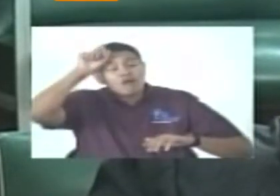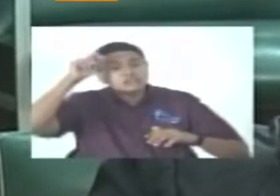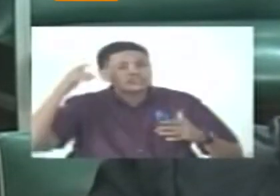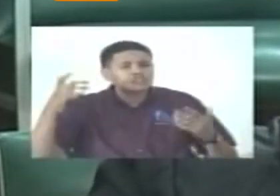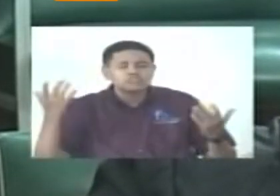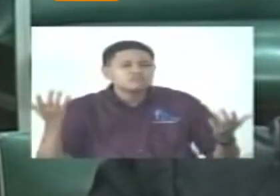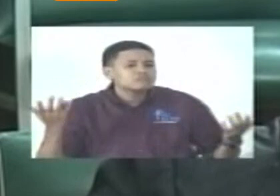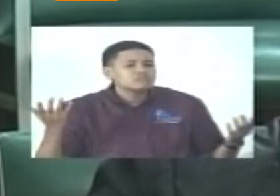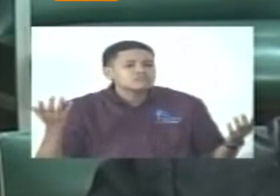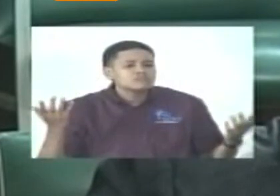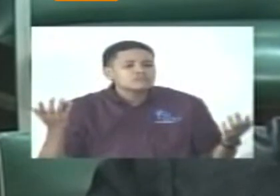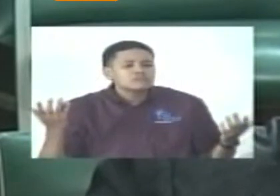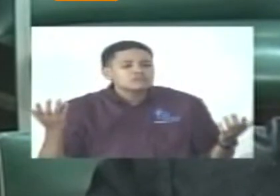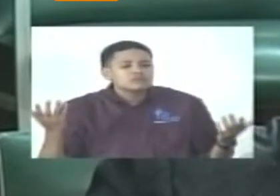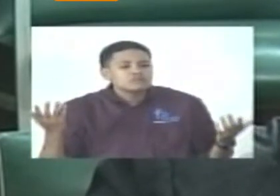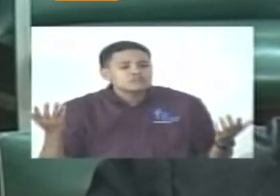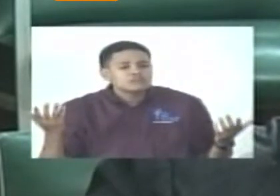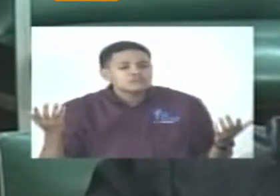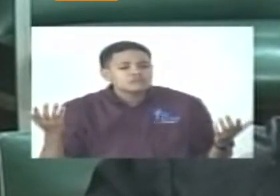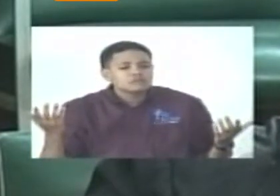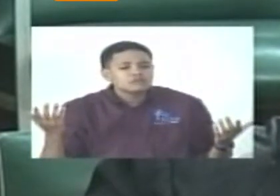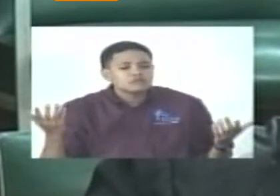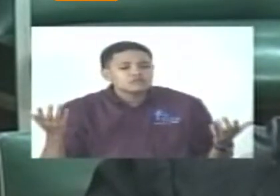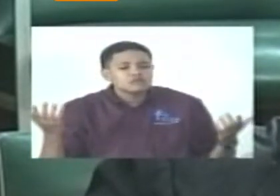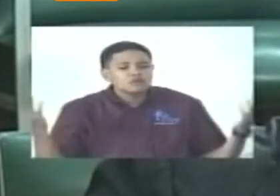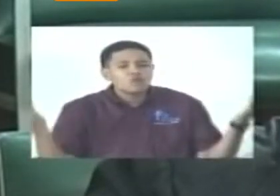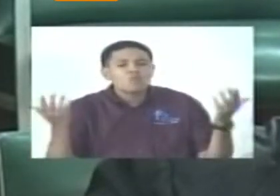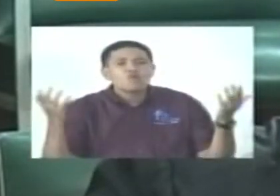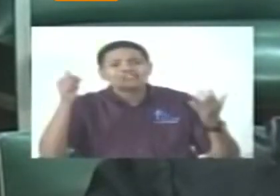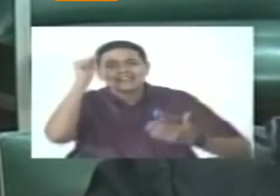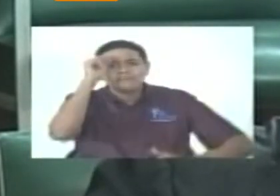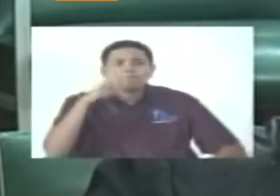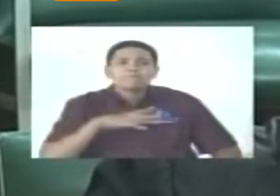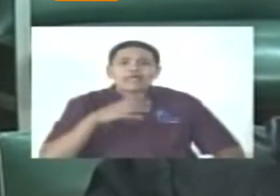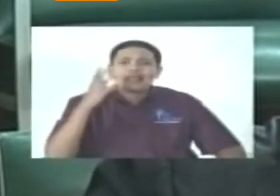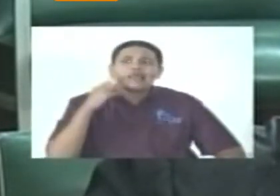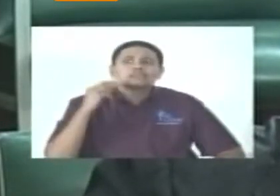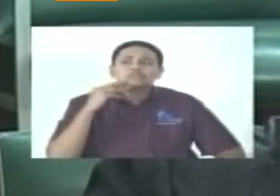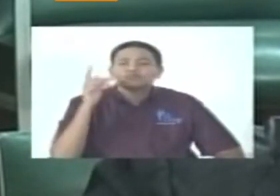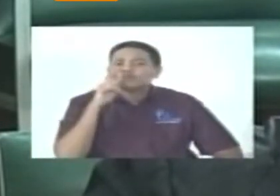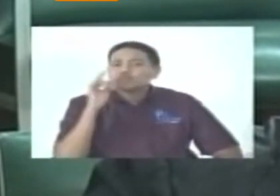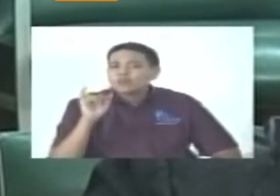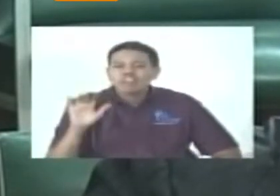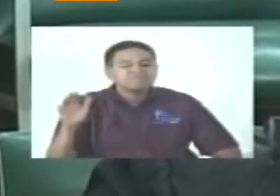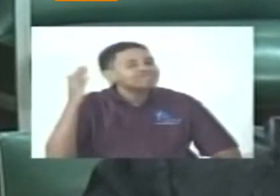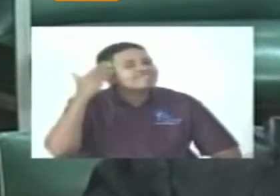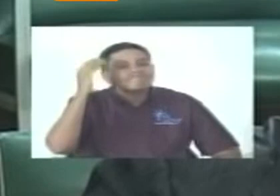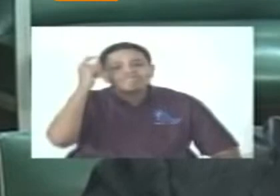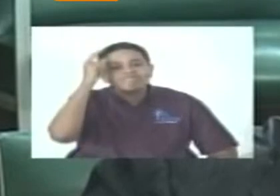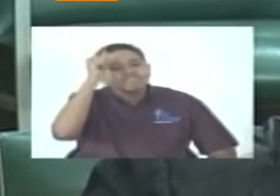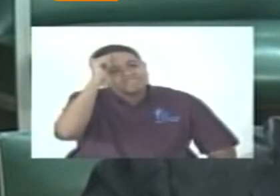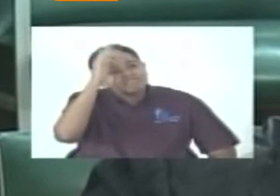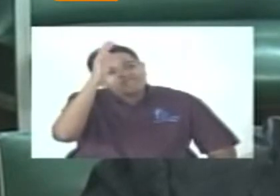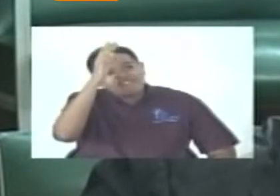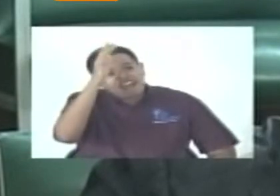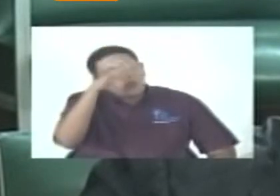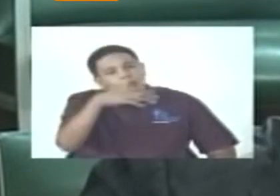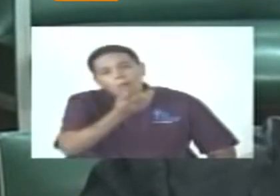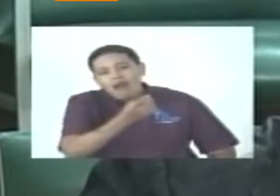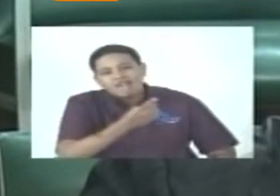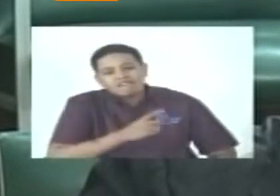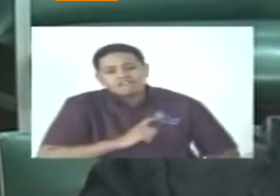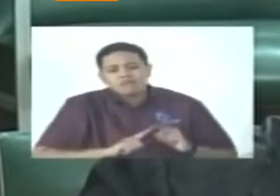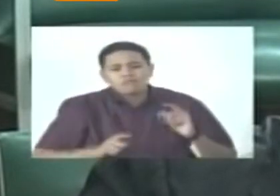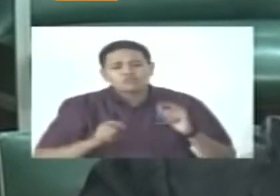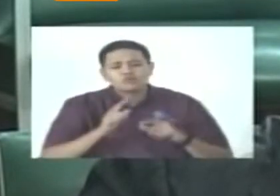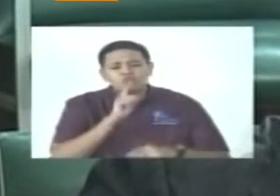is that a male experiences. And I'm sure Senator Longmore